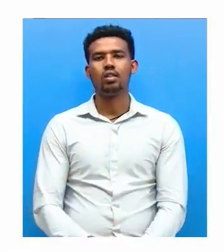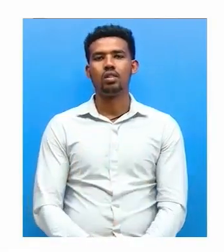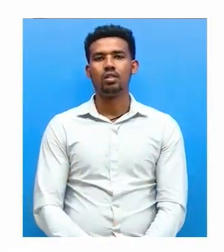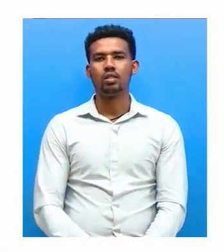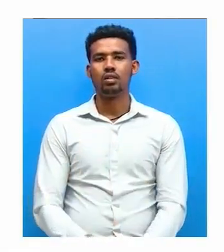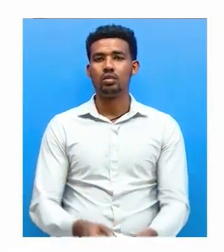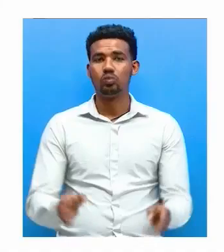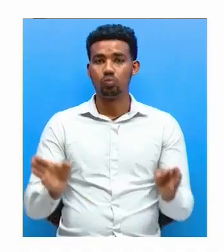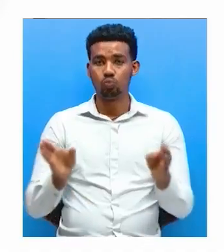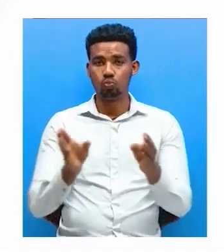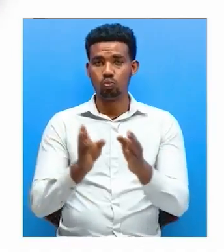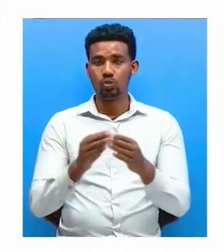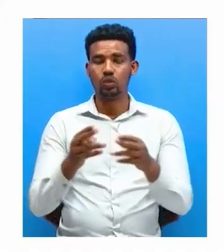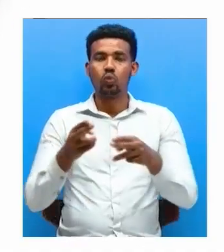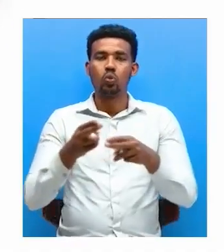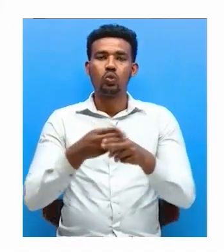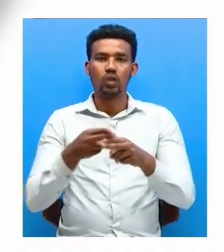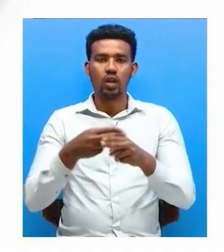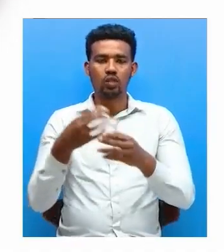contracted